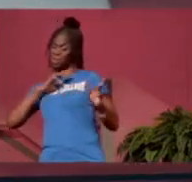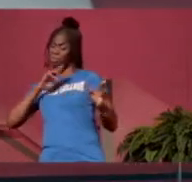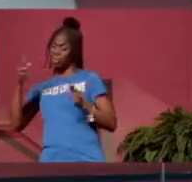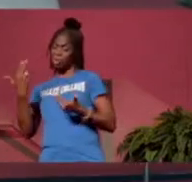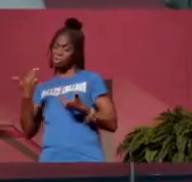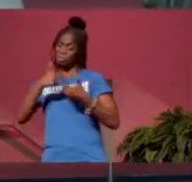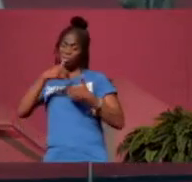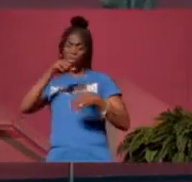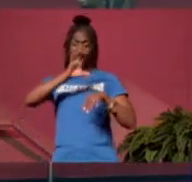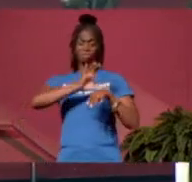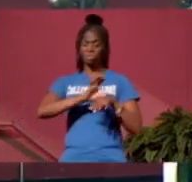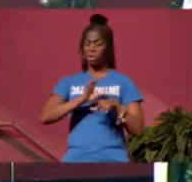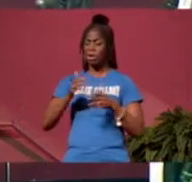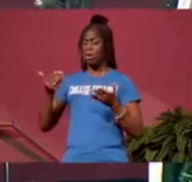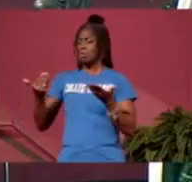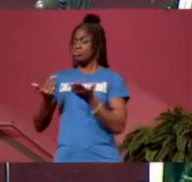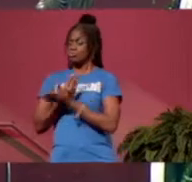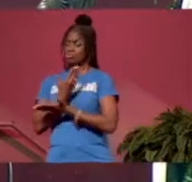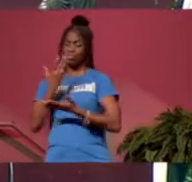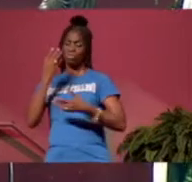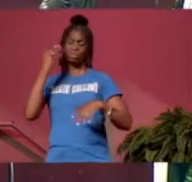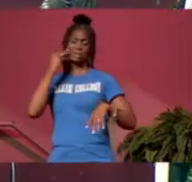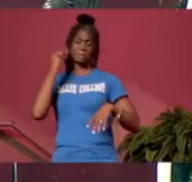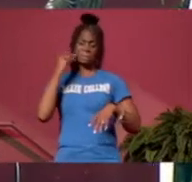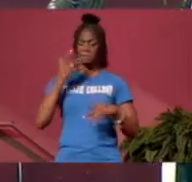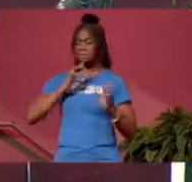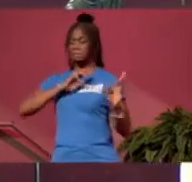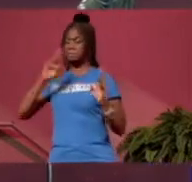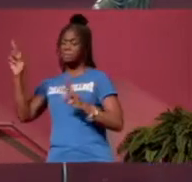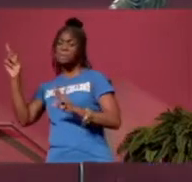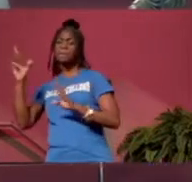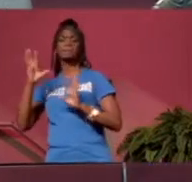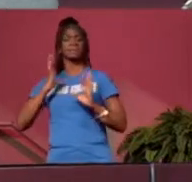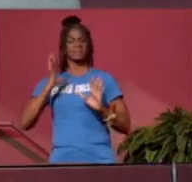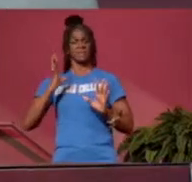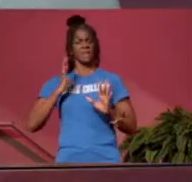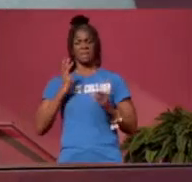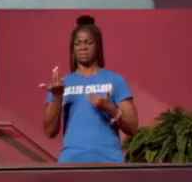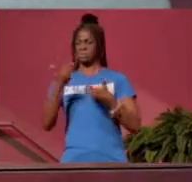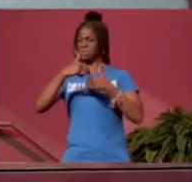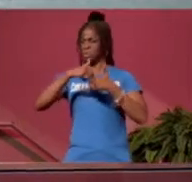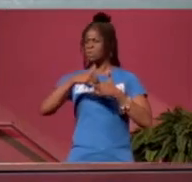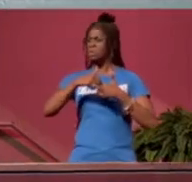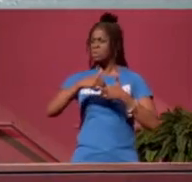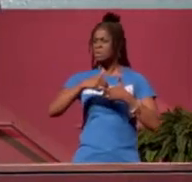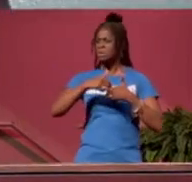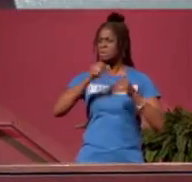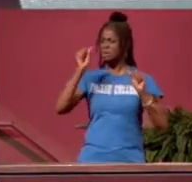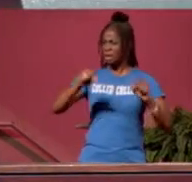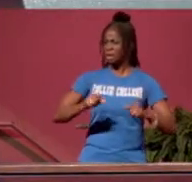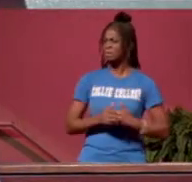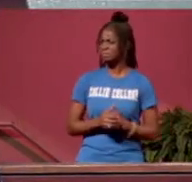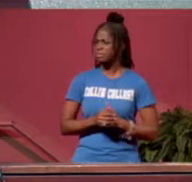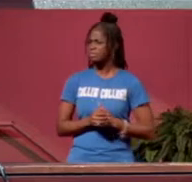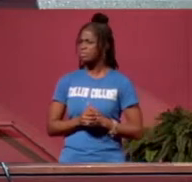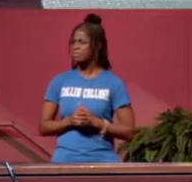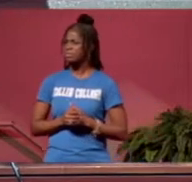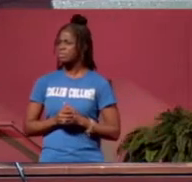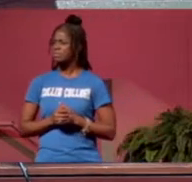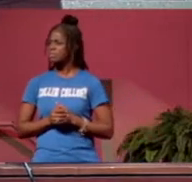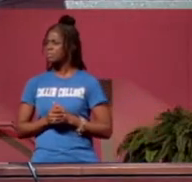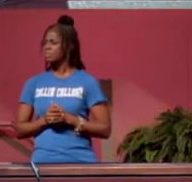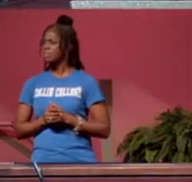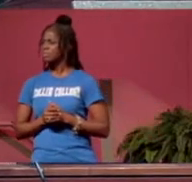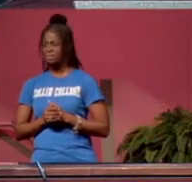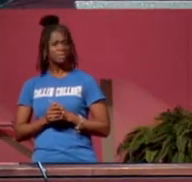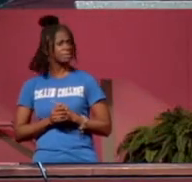that's you, I want you to meet us here at this altar. Hold on, y'all. Let's do this. Can we do this? Hold on. Let's try this. Real. Jesus